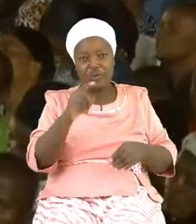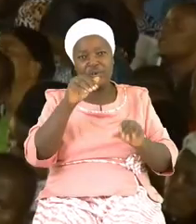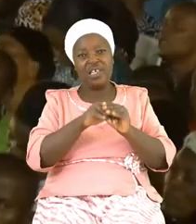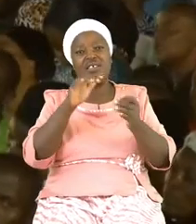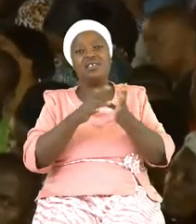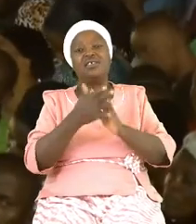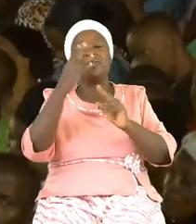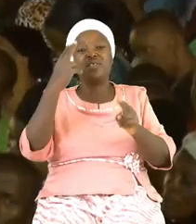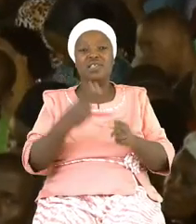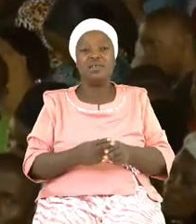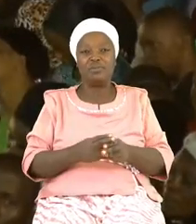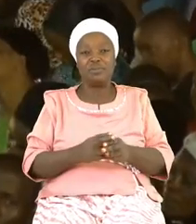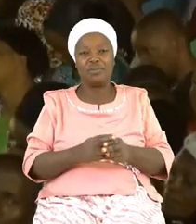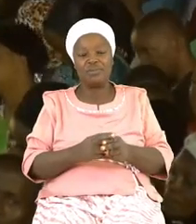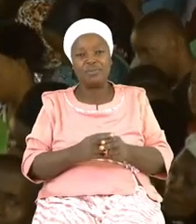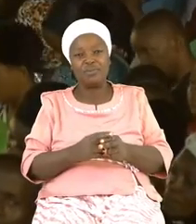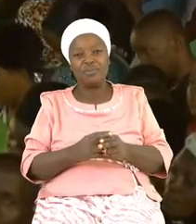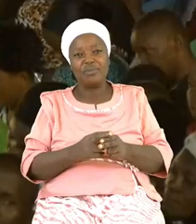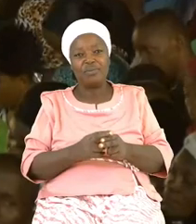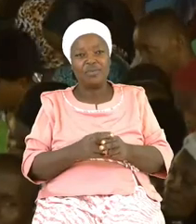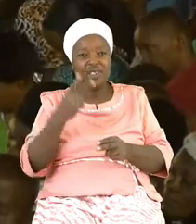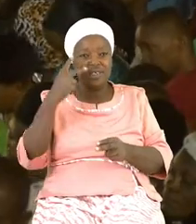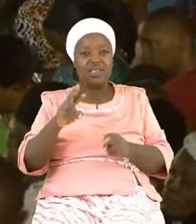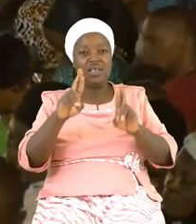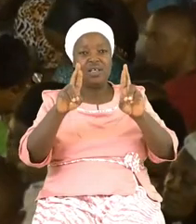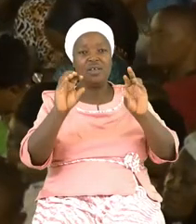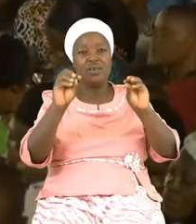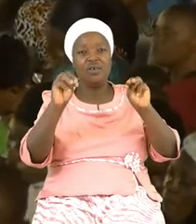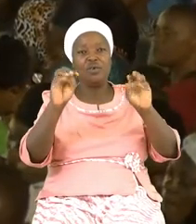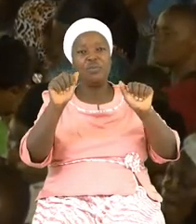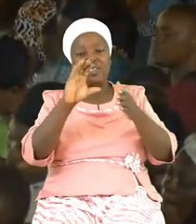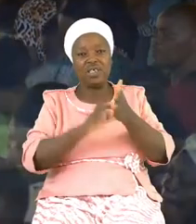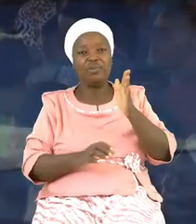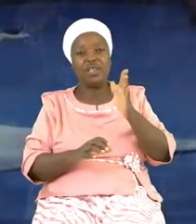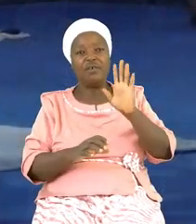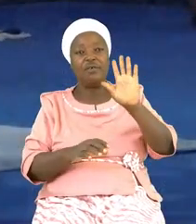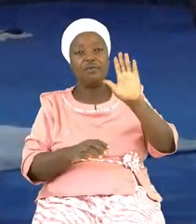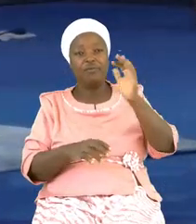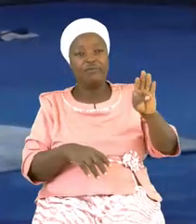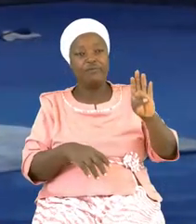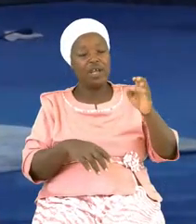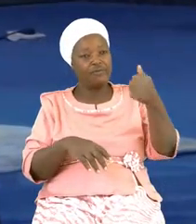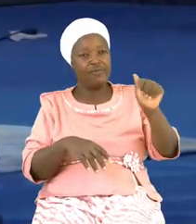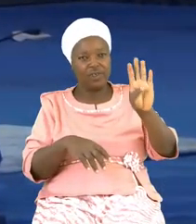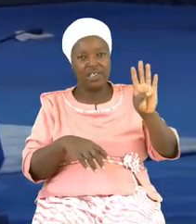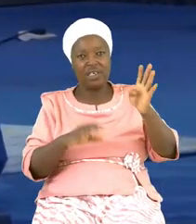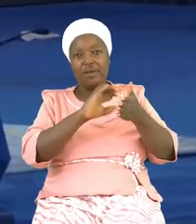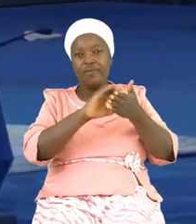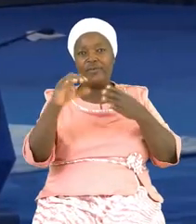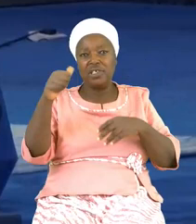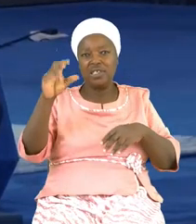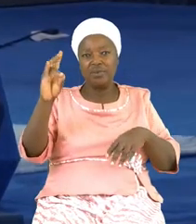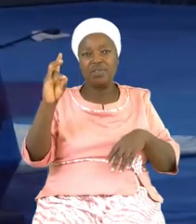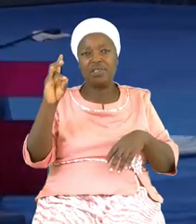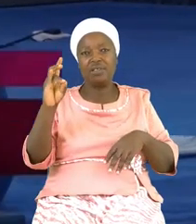Jesus' name. A look at Romans chapter 14. I'm reading from verse 17. In Romans chapter 14,